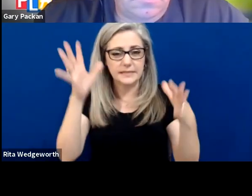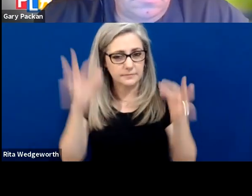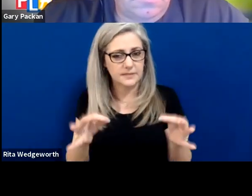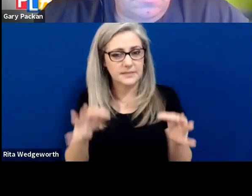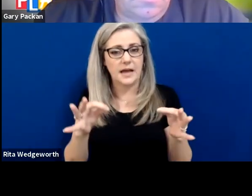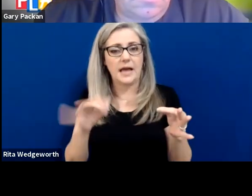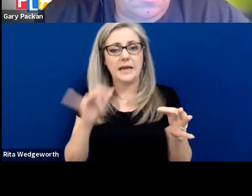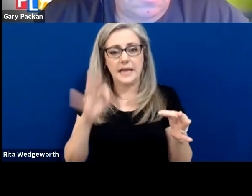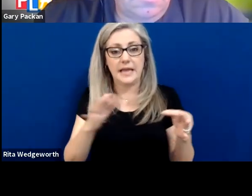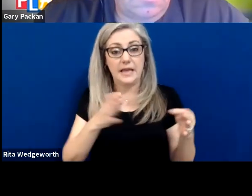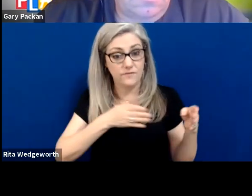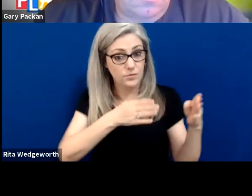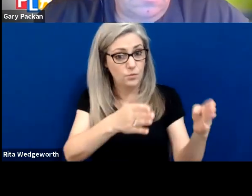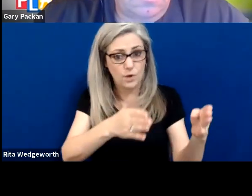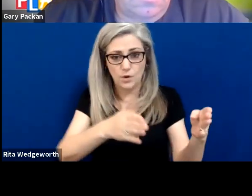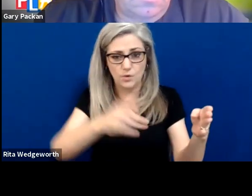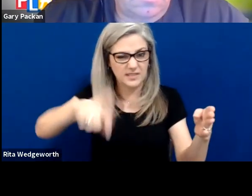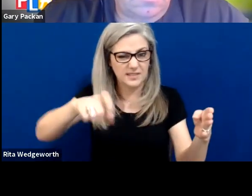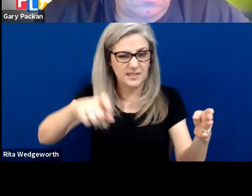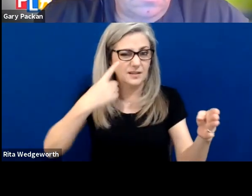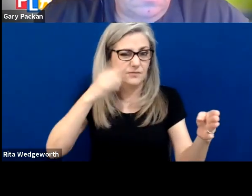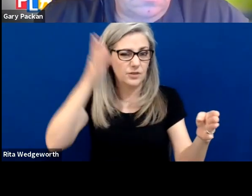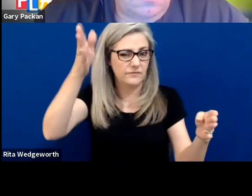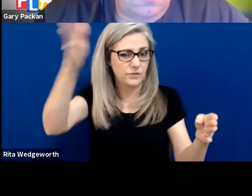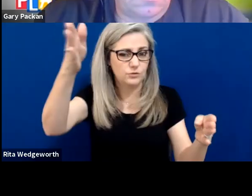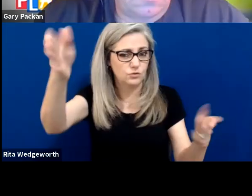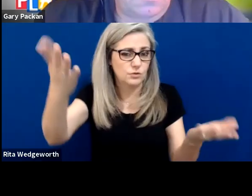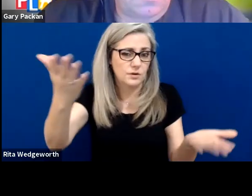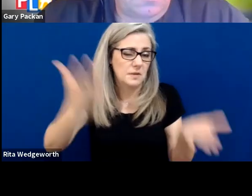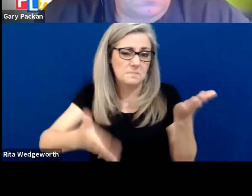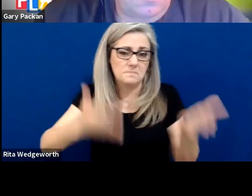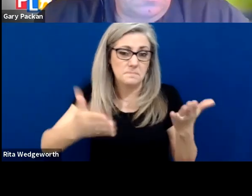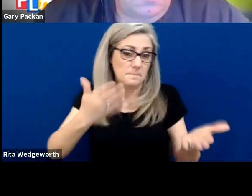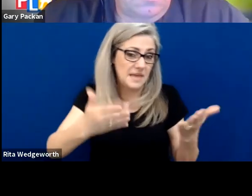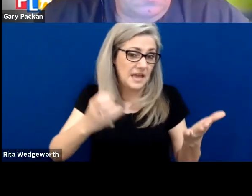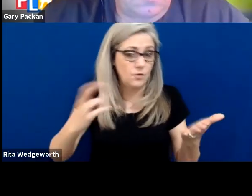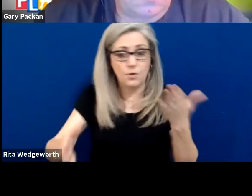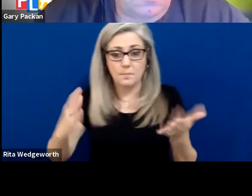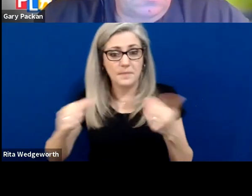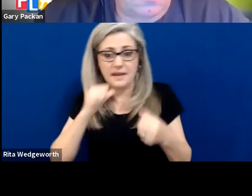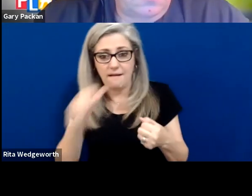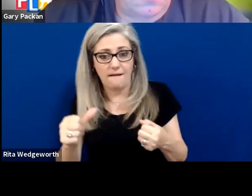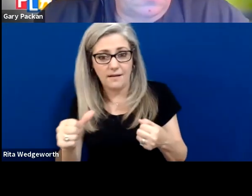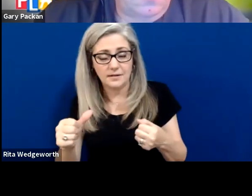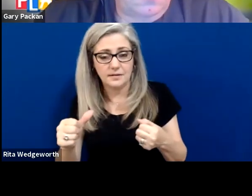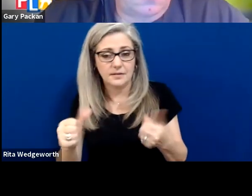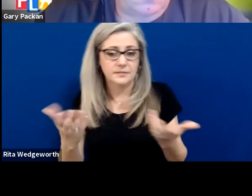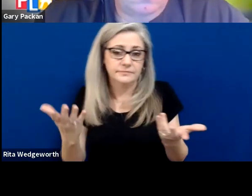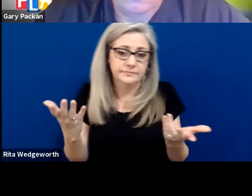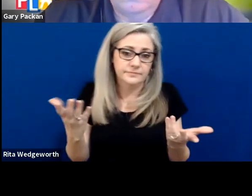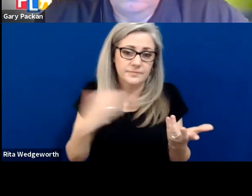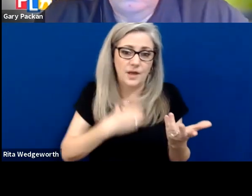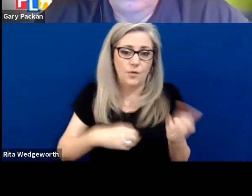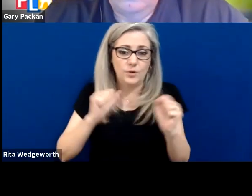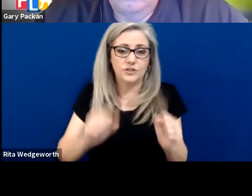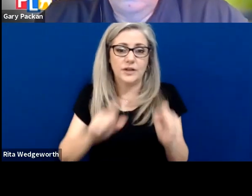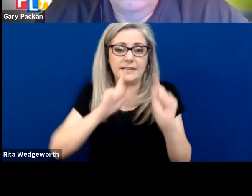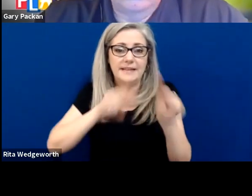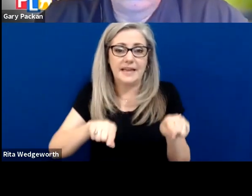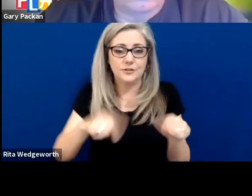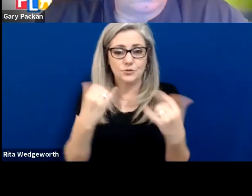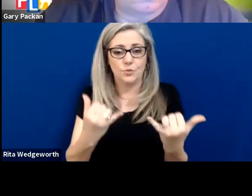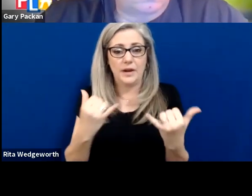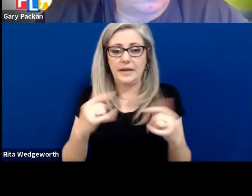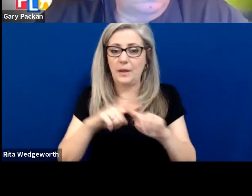if that road is even needed in the future. Okay. And it may or may not be. And I wish I could give you an answer, but I want to